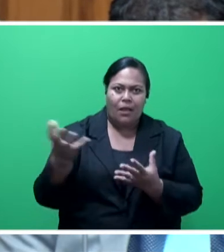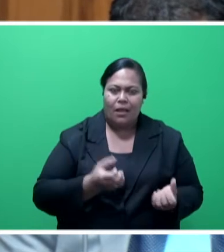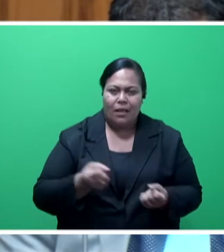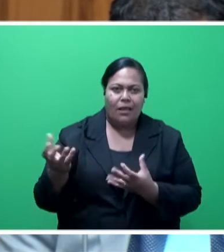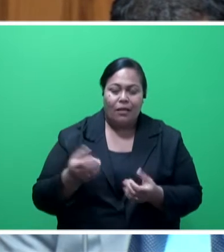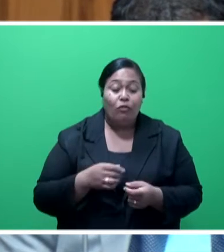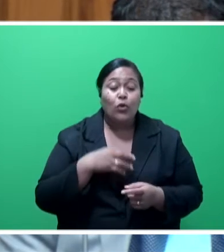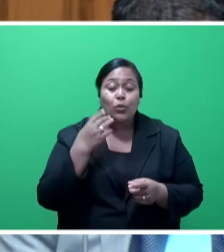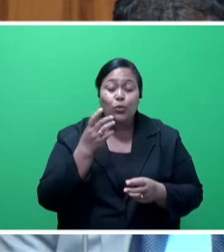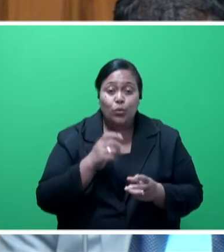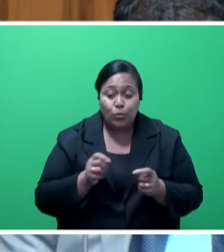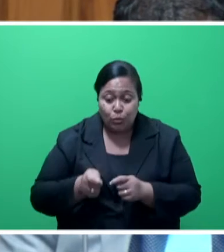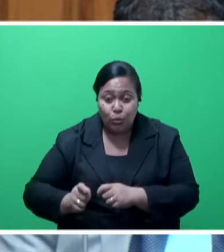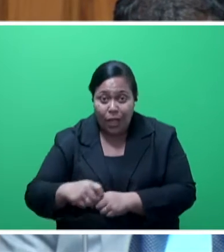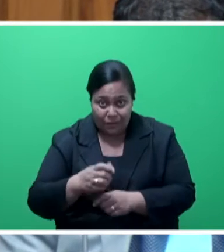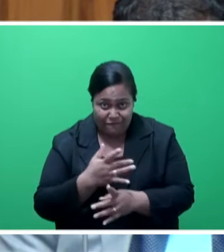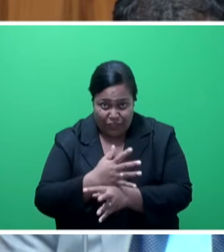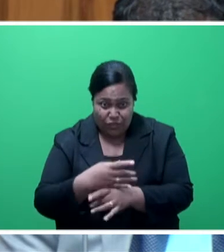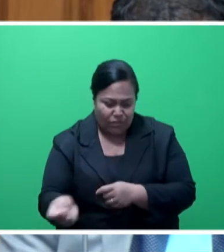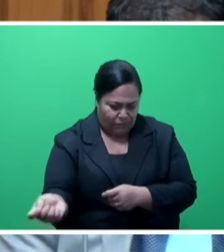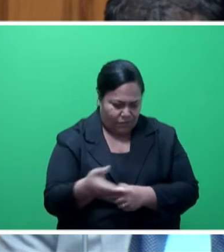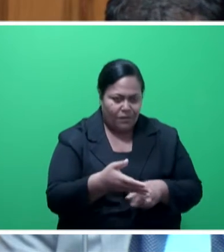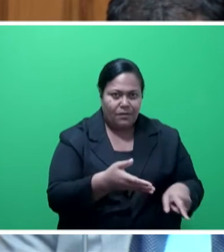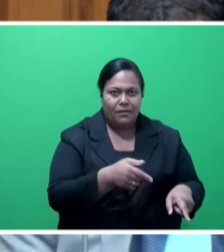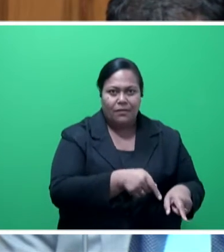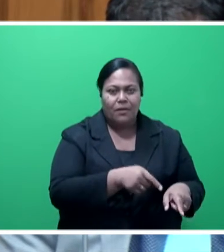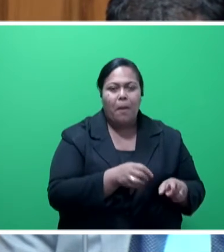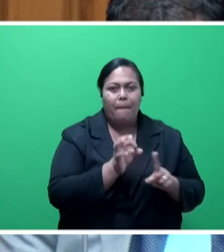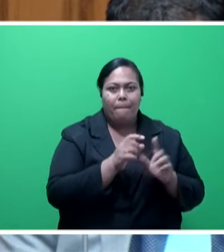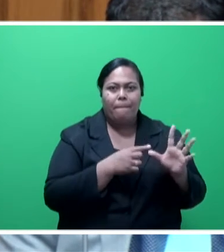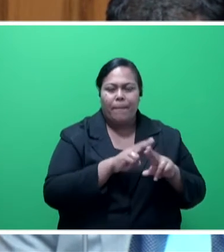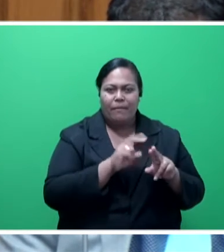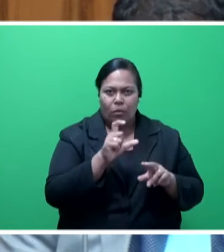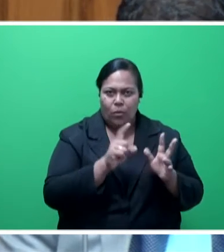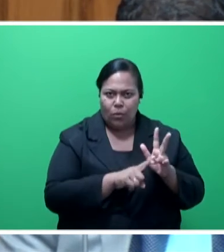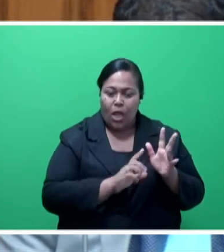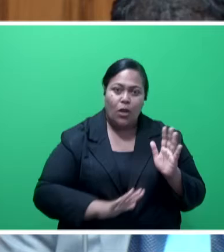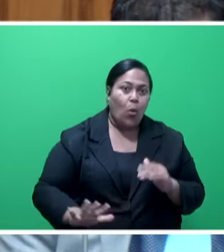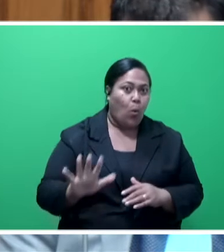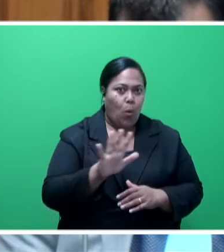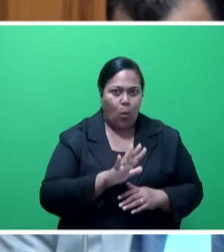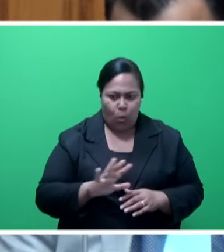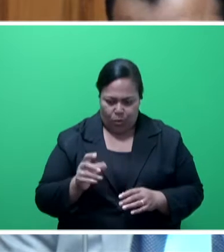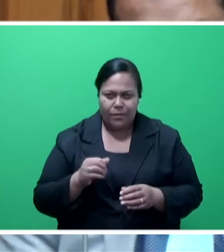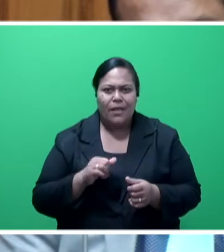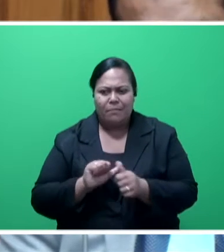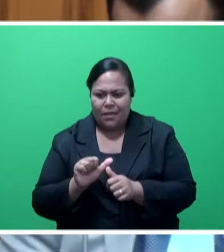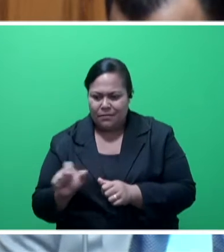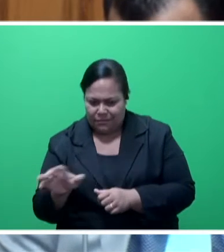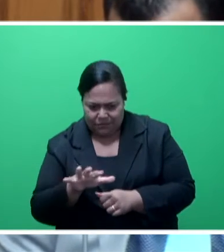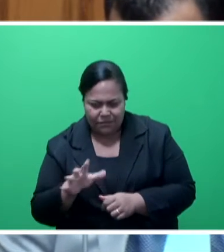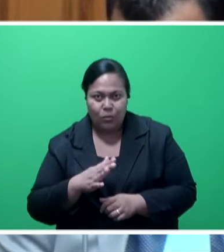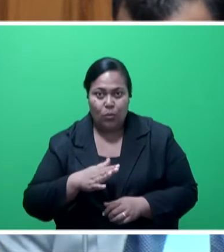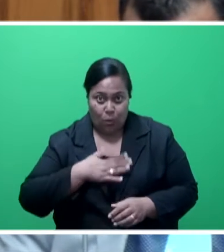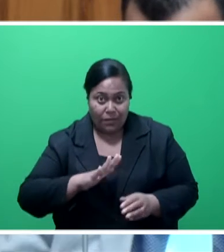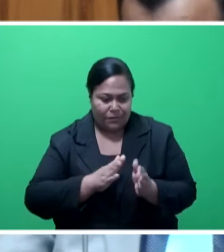PAFCO for processing, and it is in all players' best interest to ensure ample and consistent